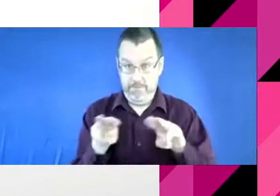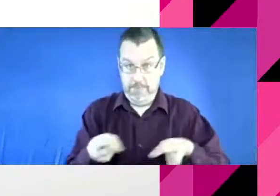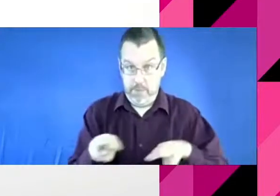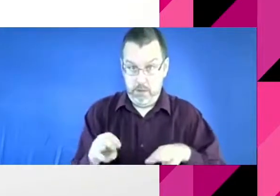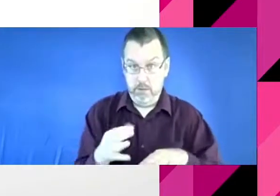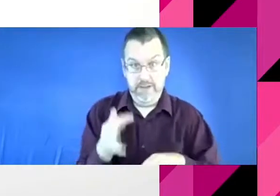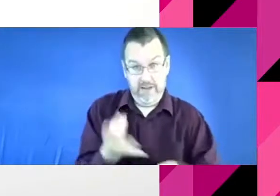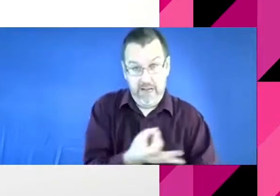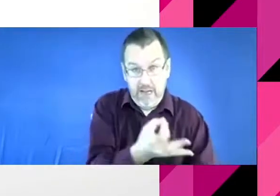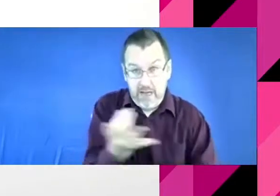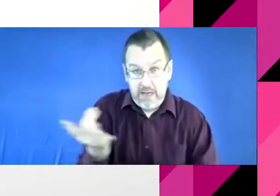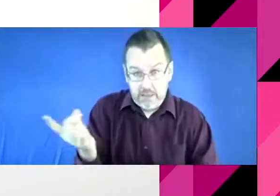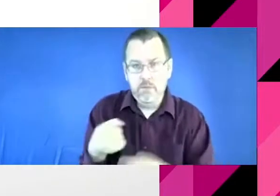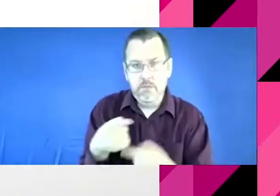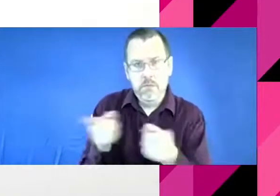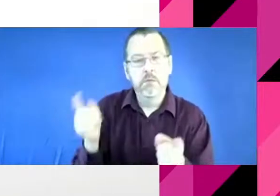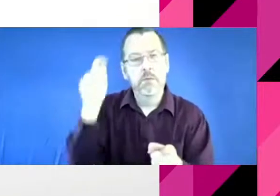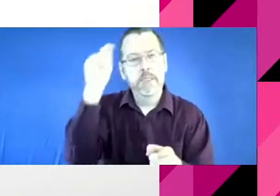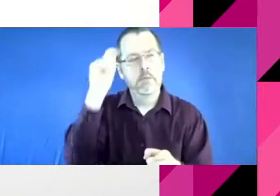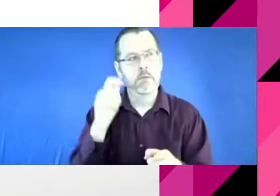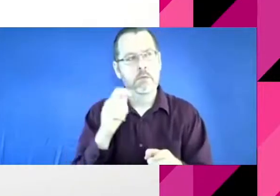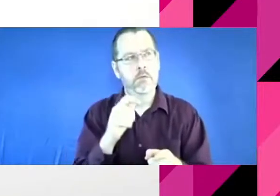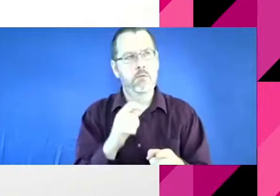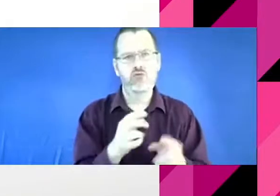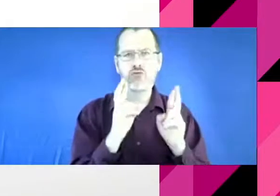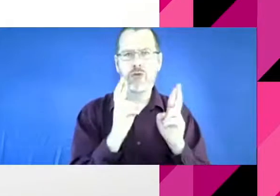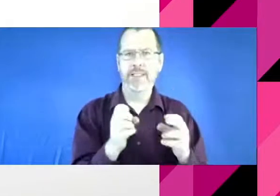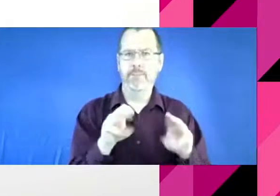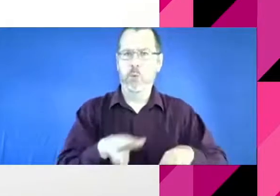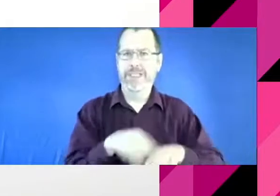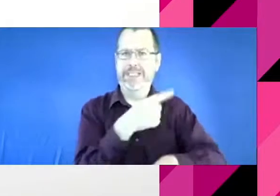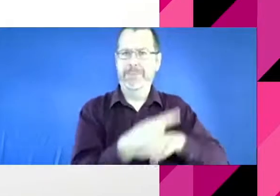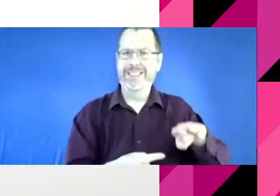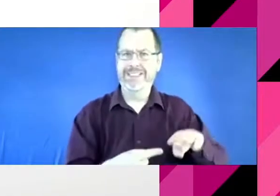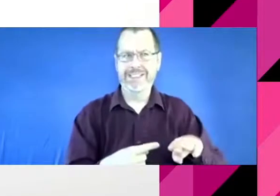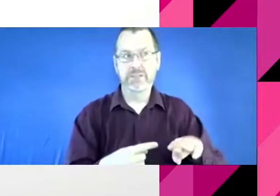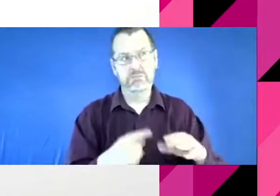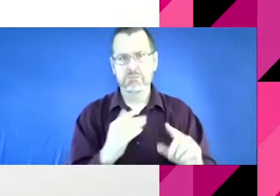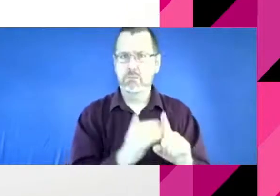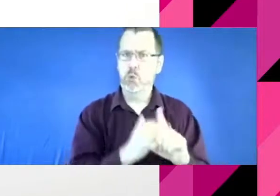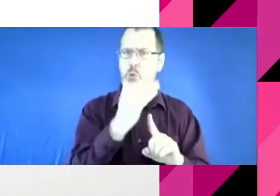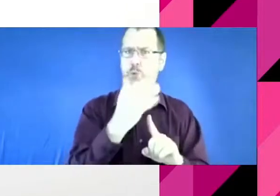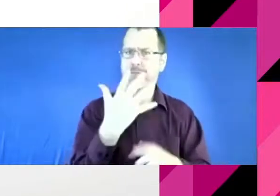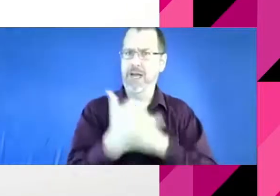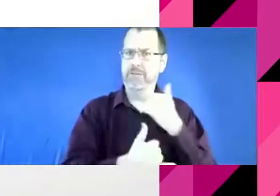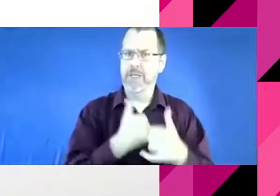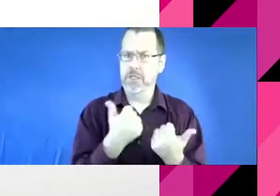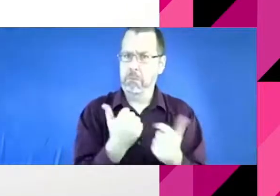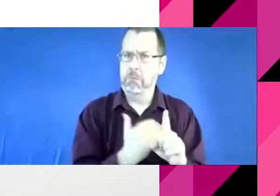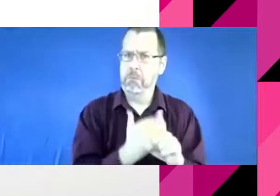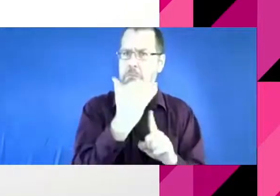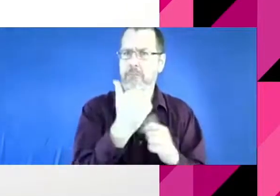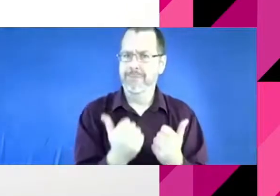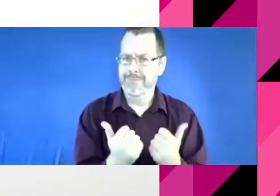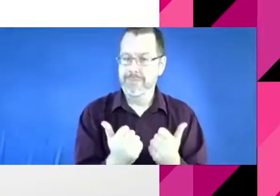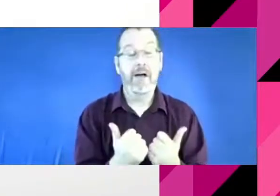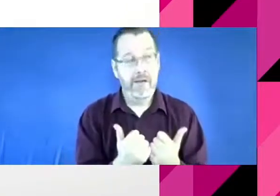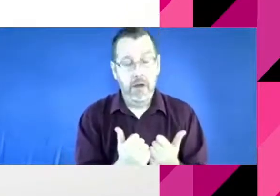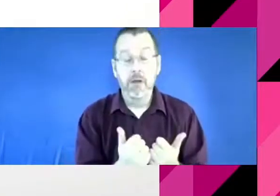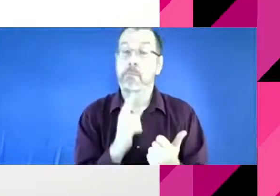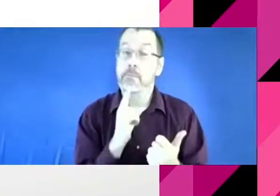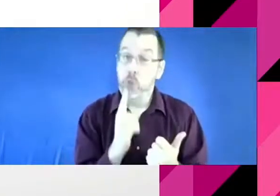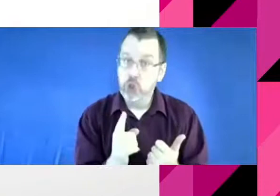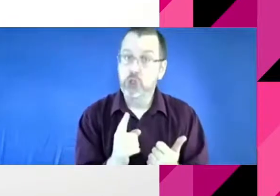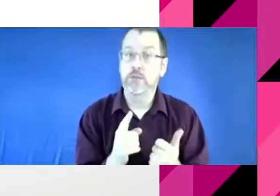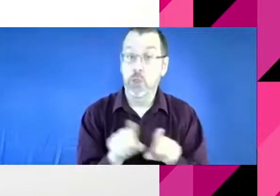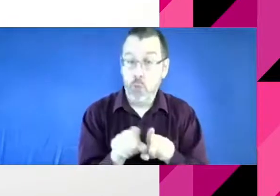that upholding the rights of people with disability has improved over the past 5 years. However, this work has also highlighted some broader challenges